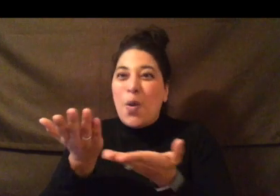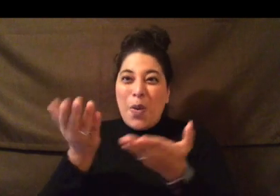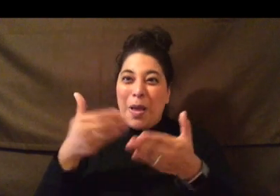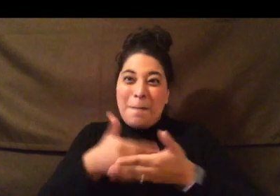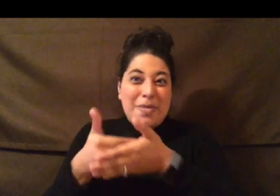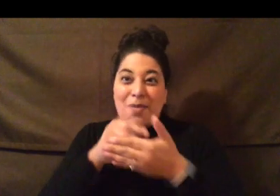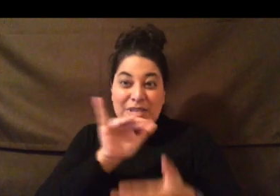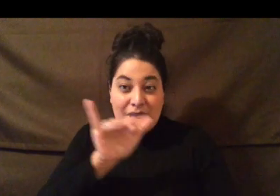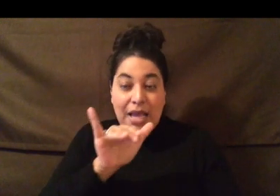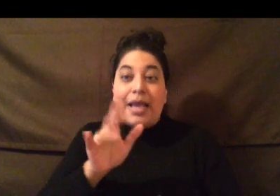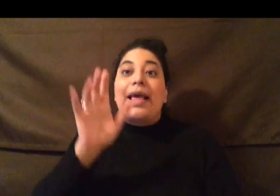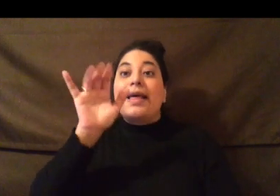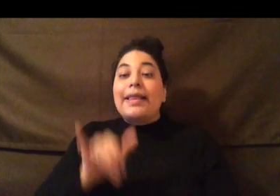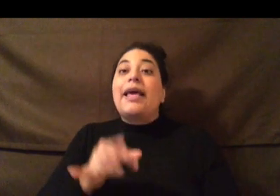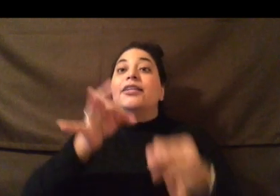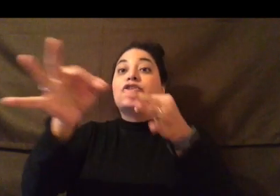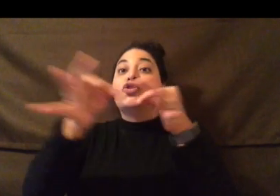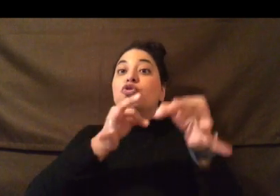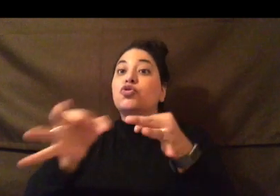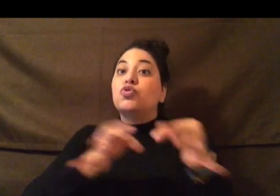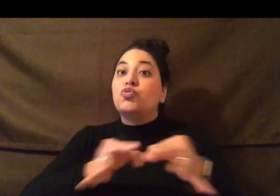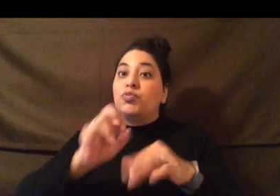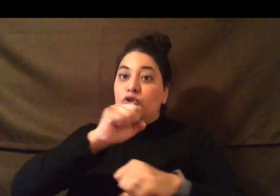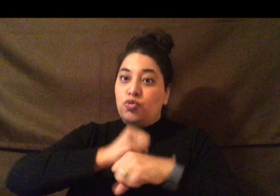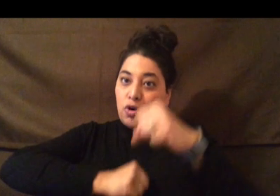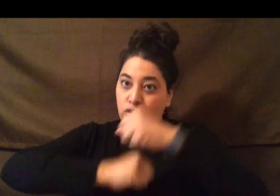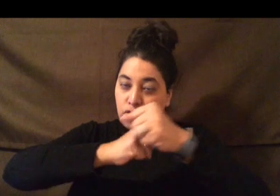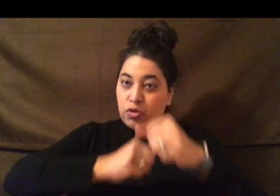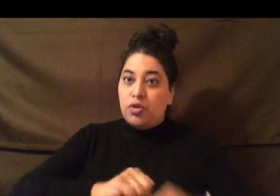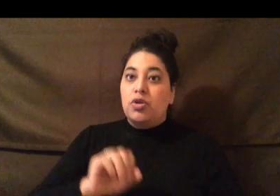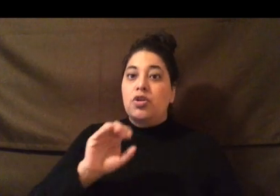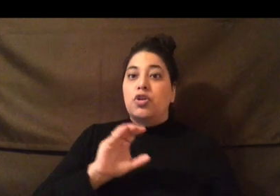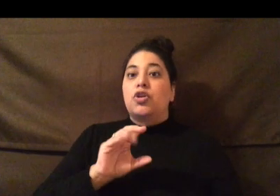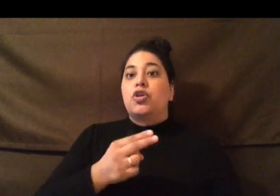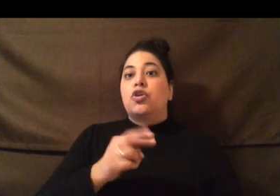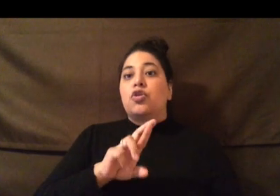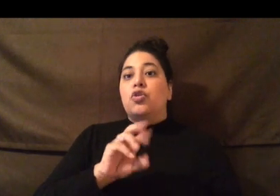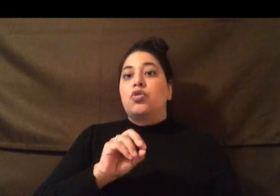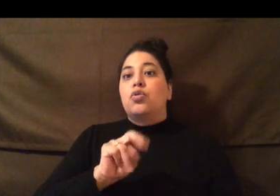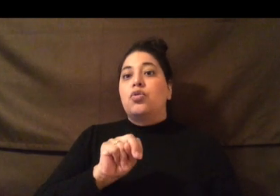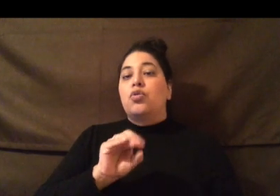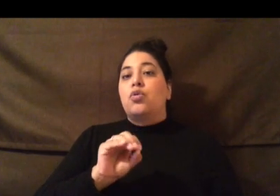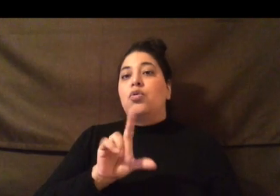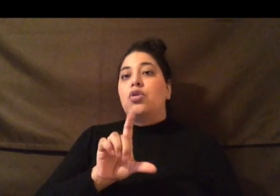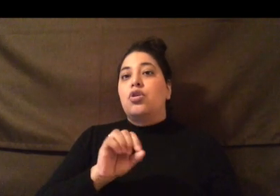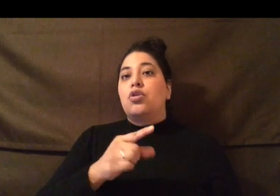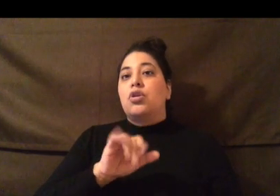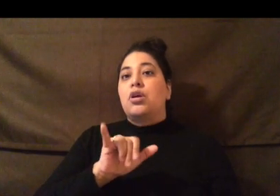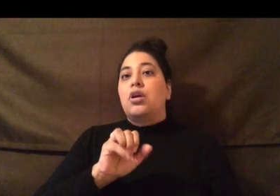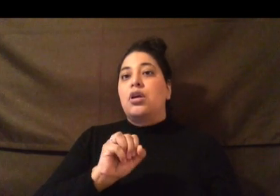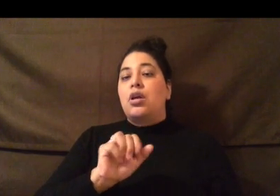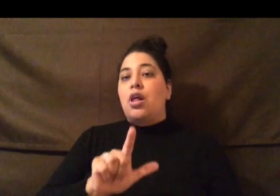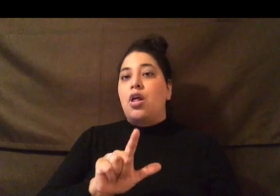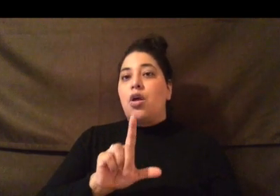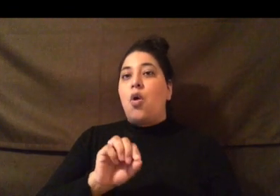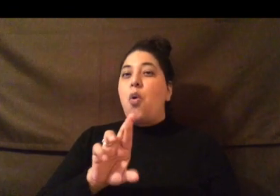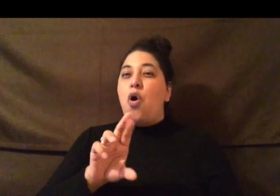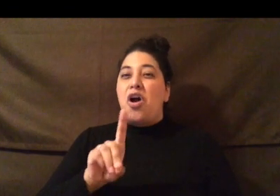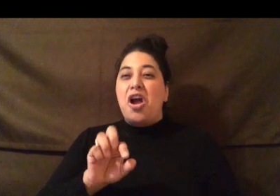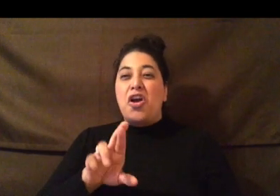do, or what their babies are like. Okay, that's a description structure. Chronological order is used a lot